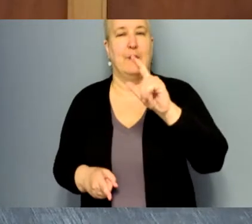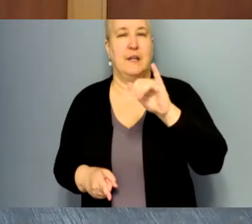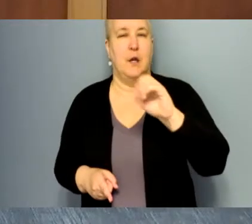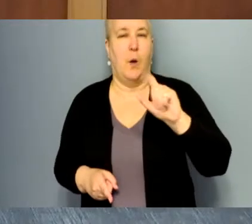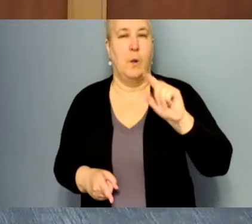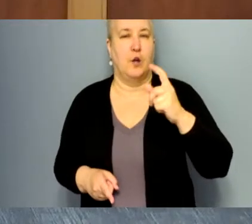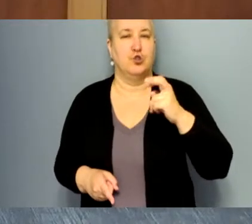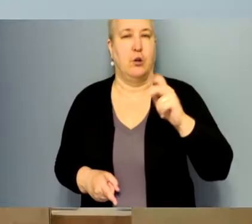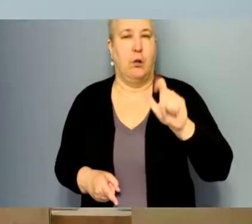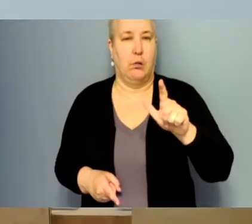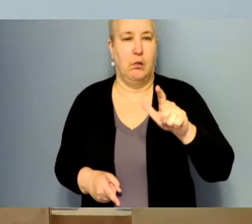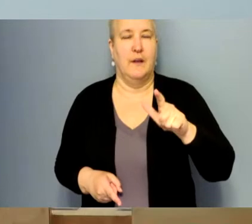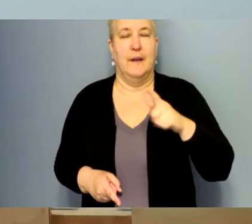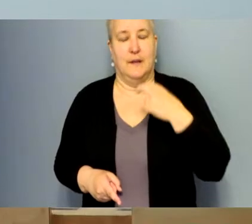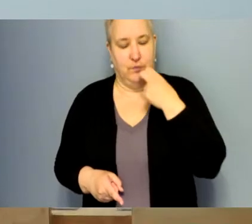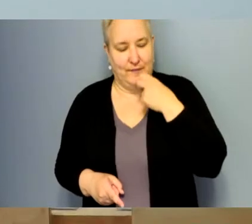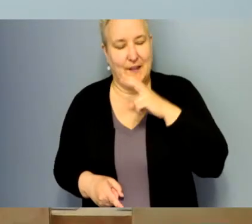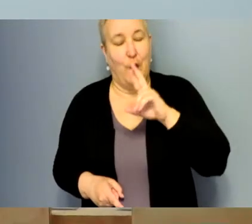radiological